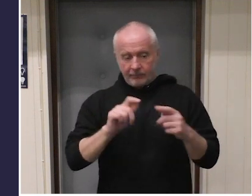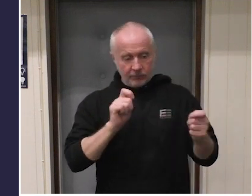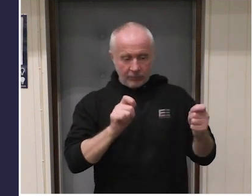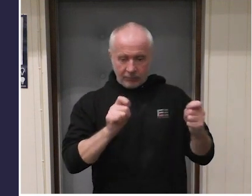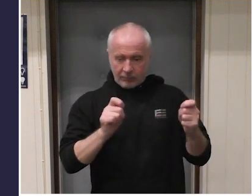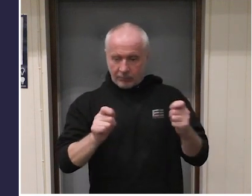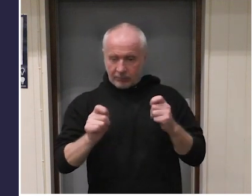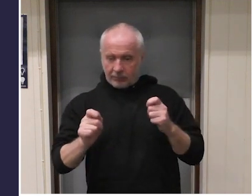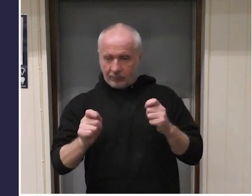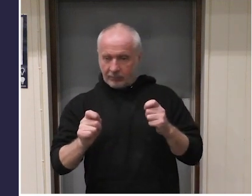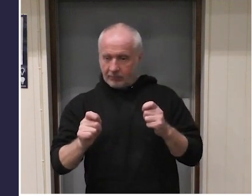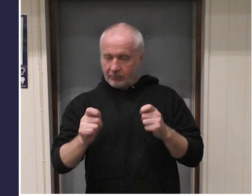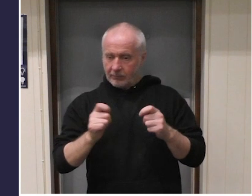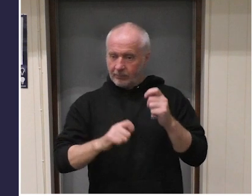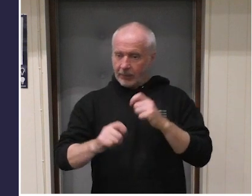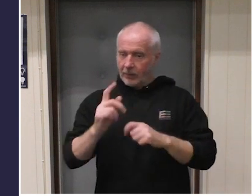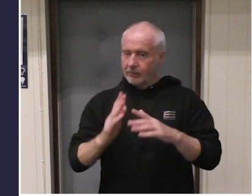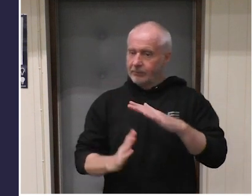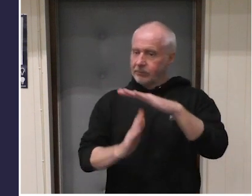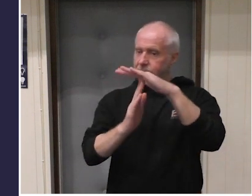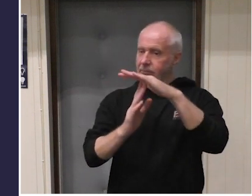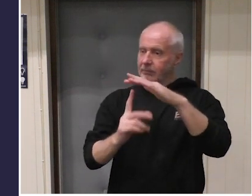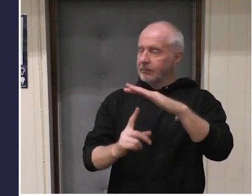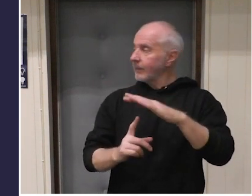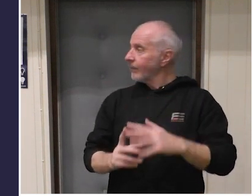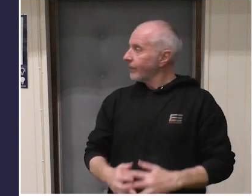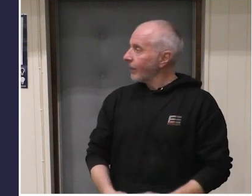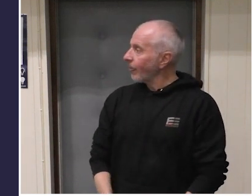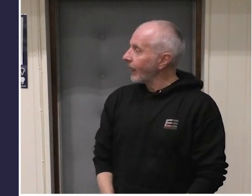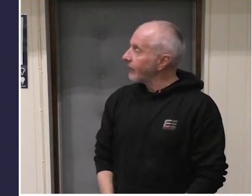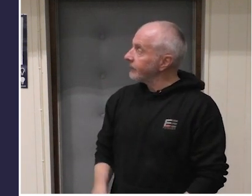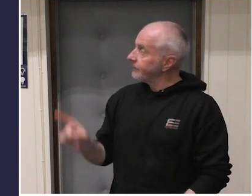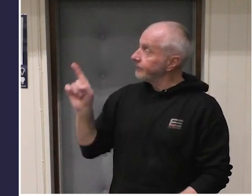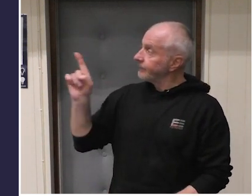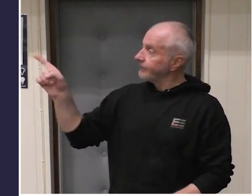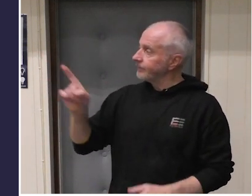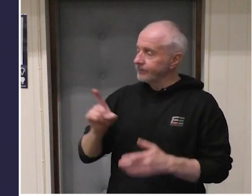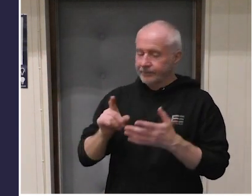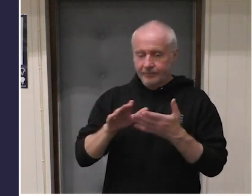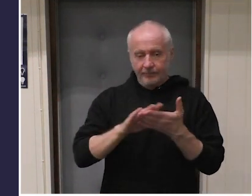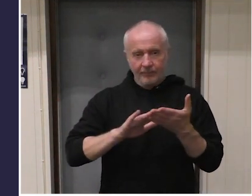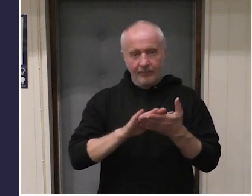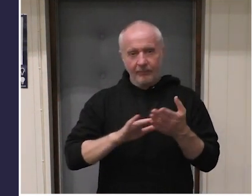well. Okay? So what's he saying? What are they saying here?